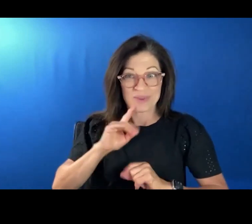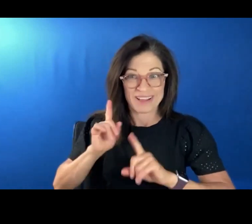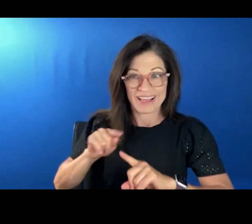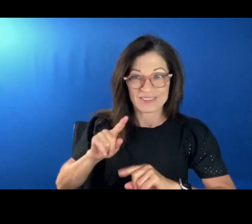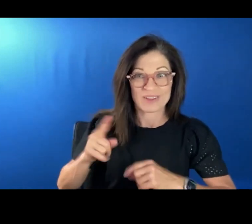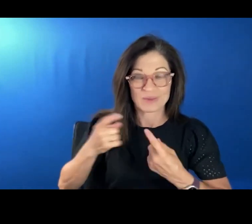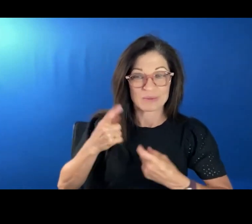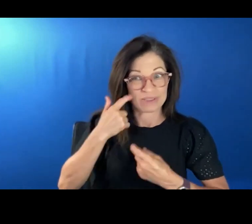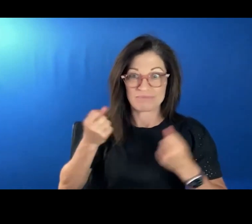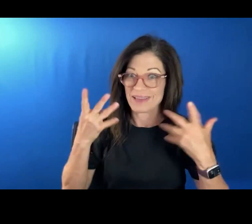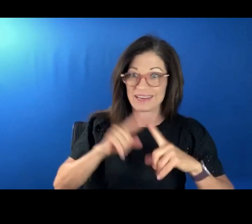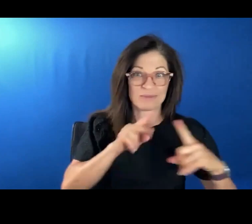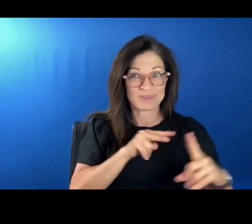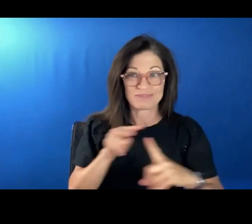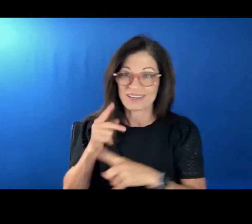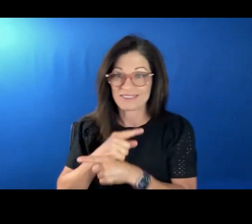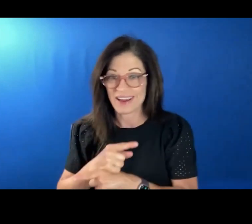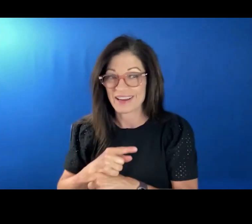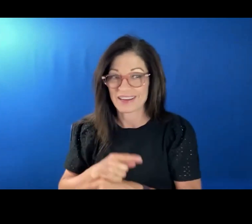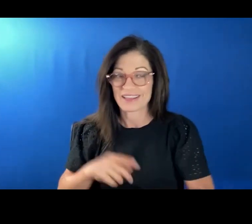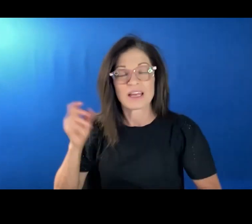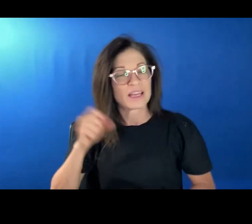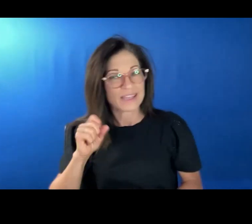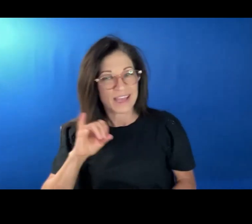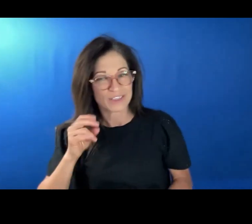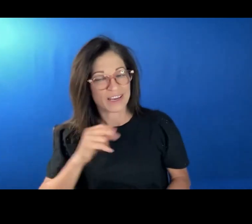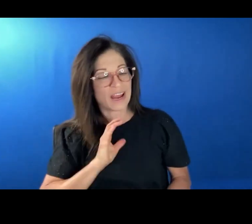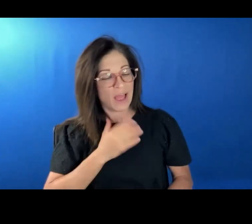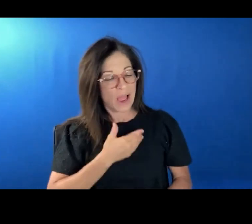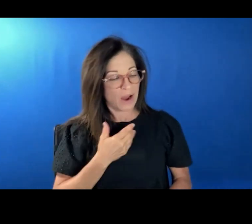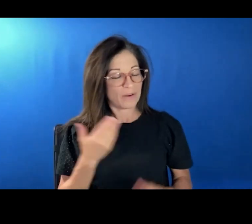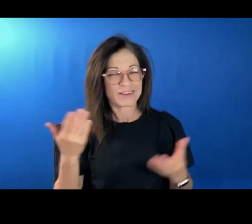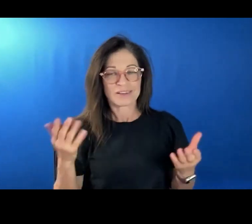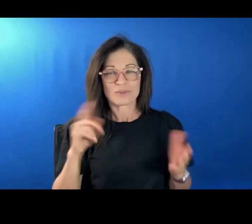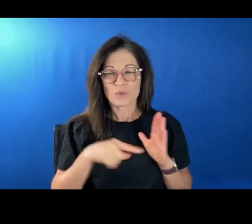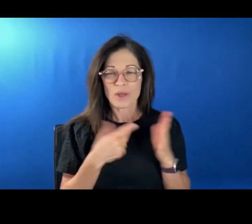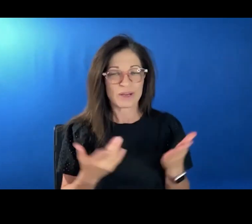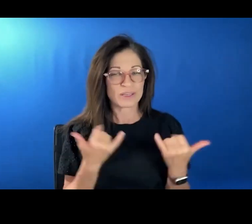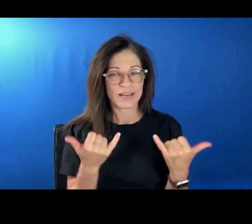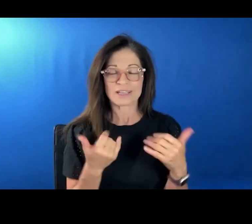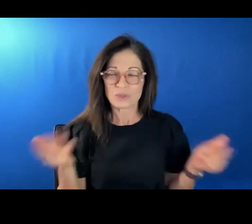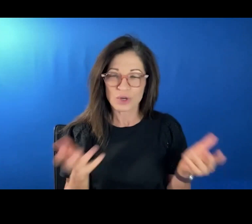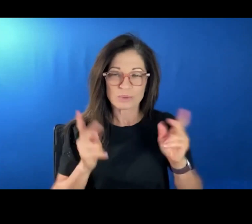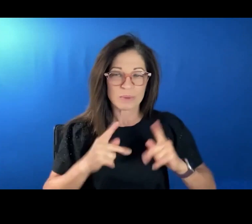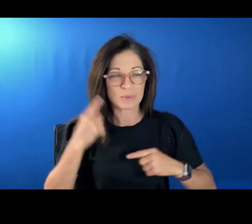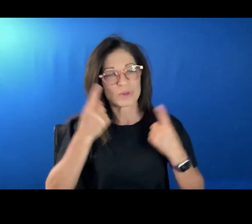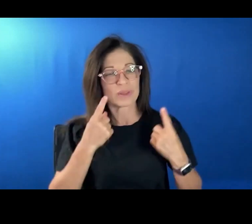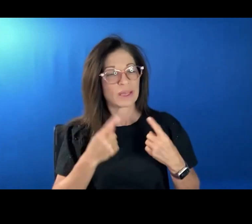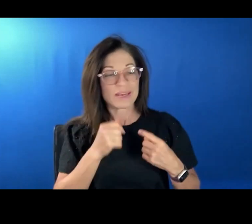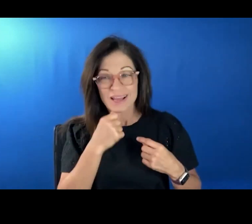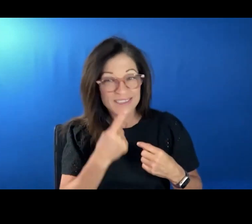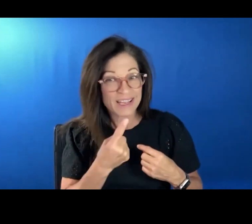Yeah. It's Yeah, and I fun. think our Yeah. hope here today is just to get people thinking, not saying this is the right model for everyone, not